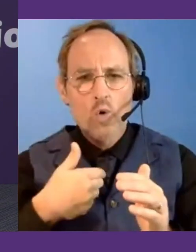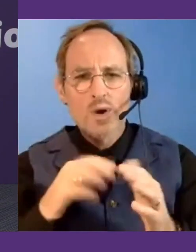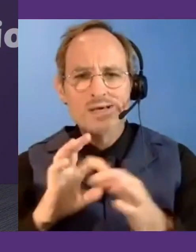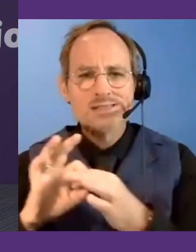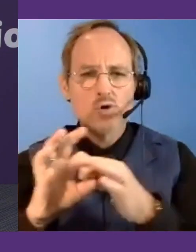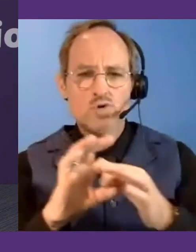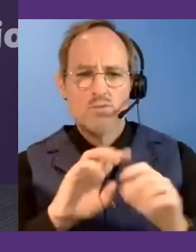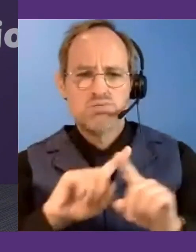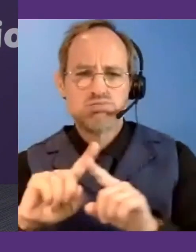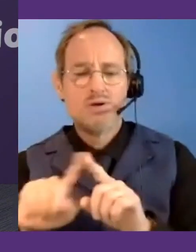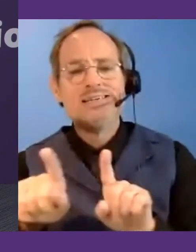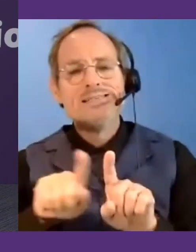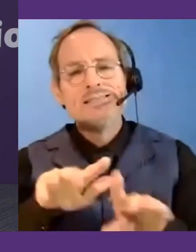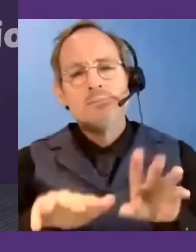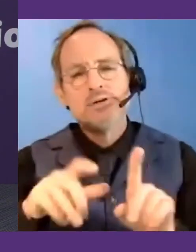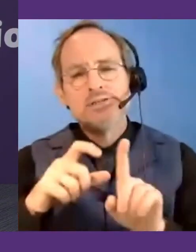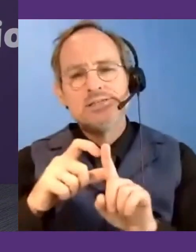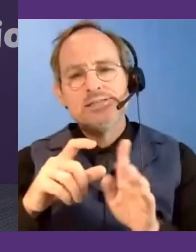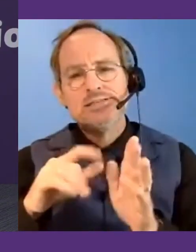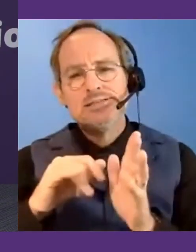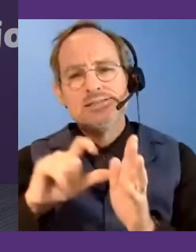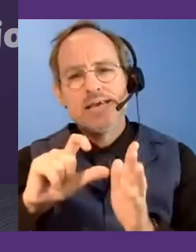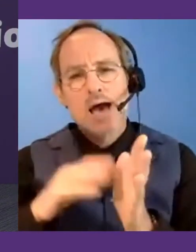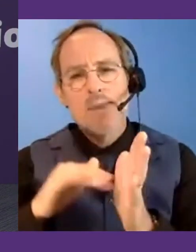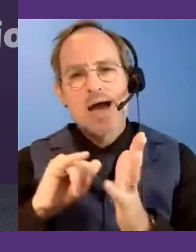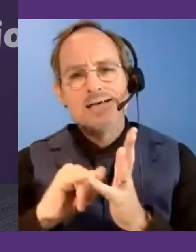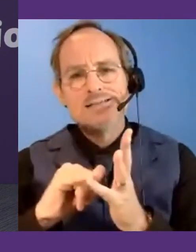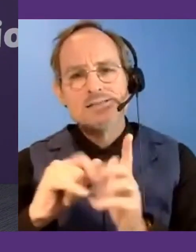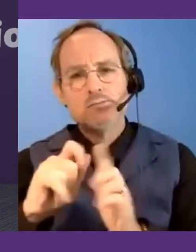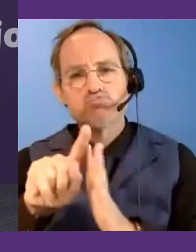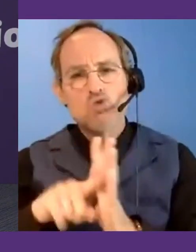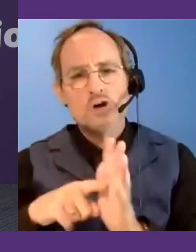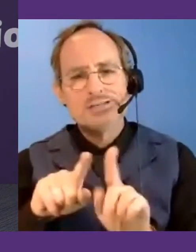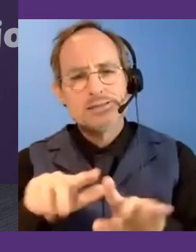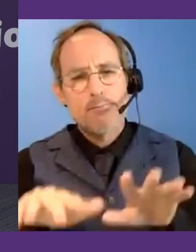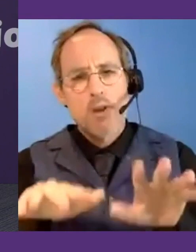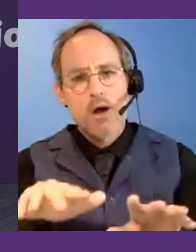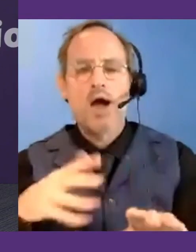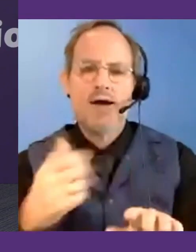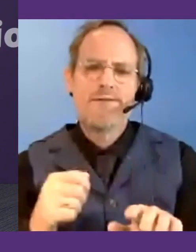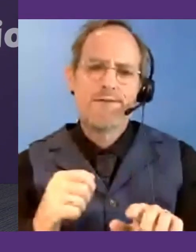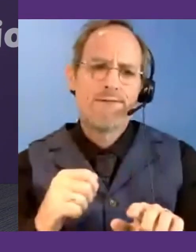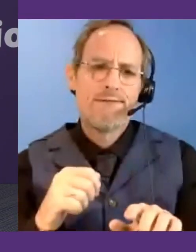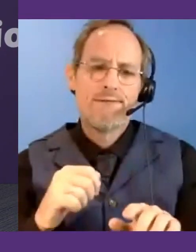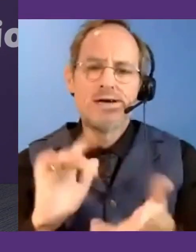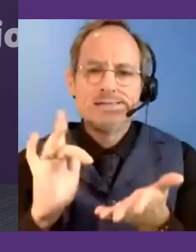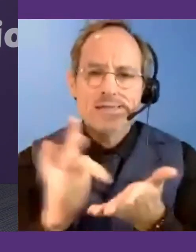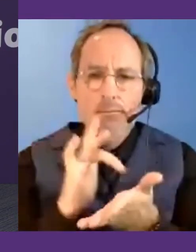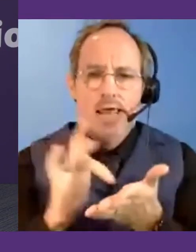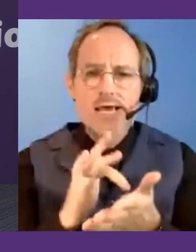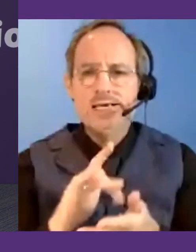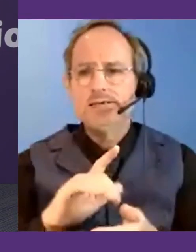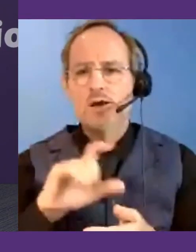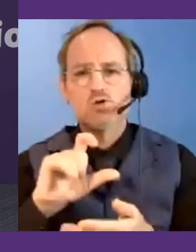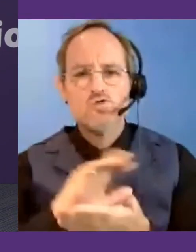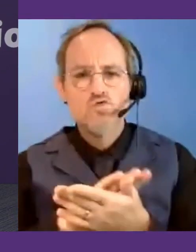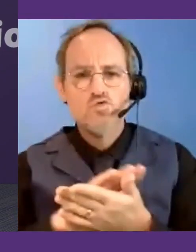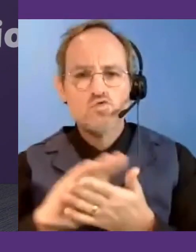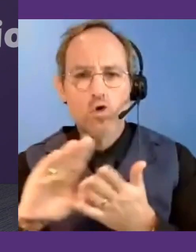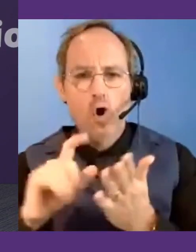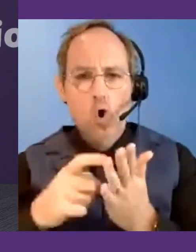DCMS project. I think we've got a range of Chromebooks and tablets and distributing those